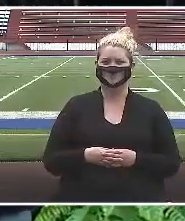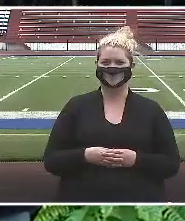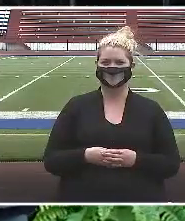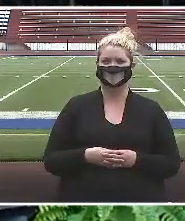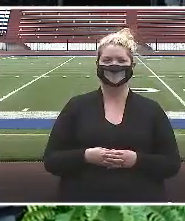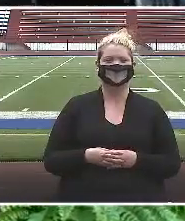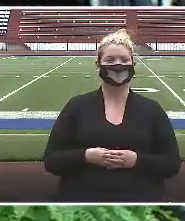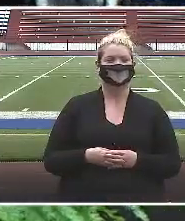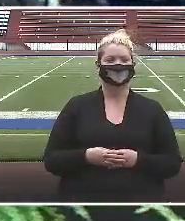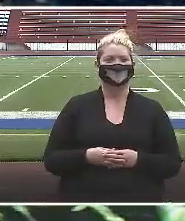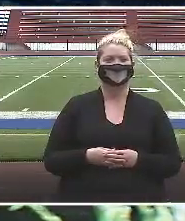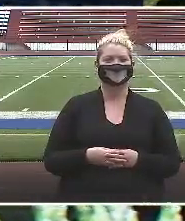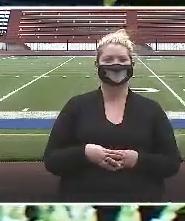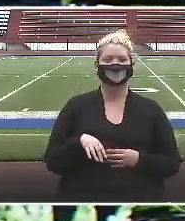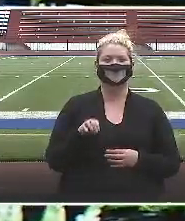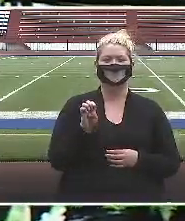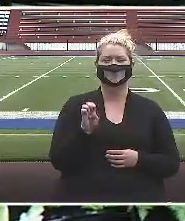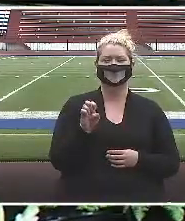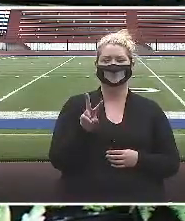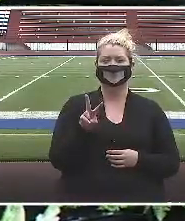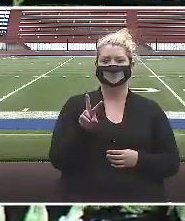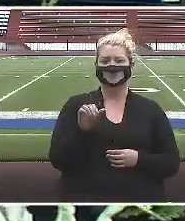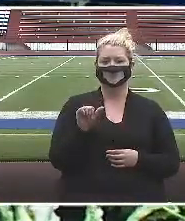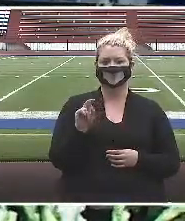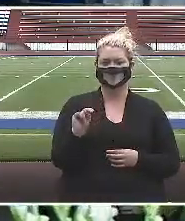Evan Klein.